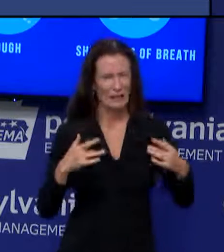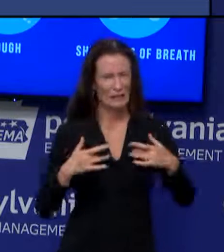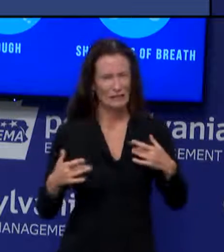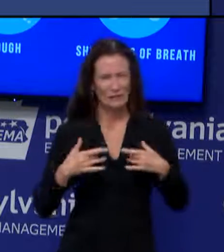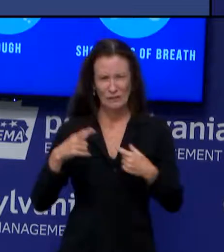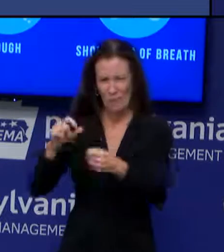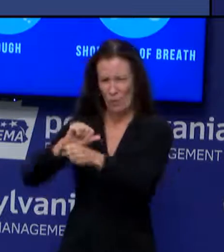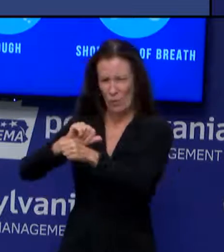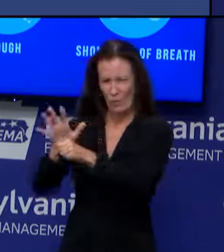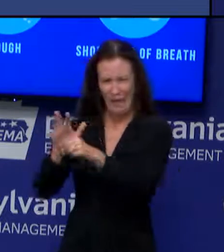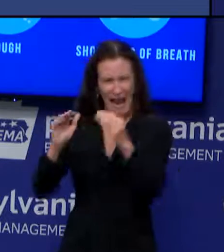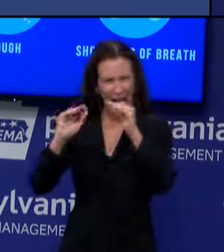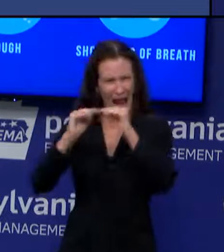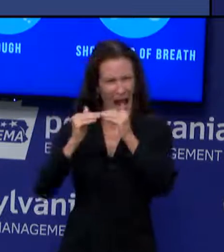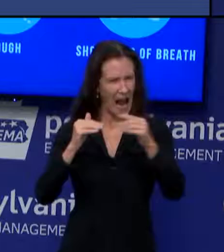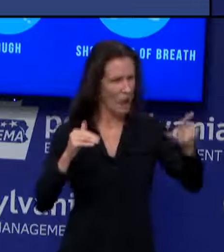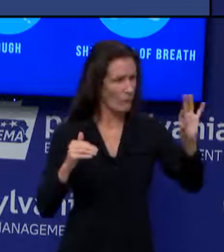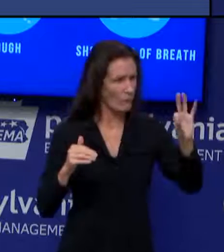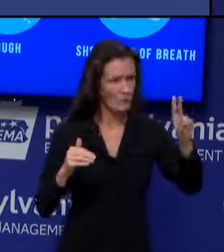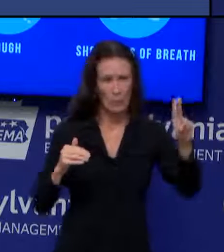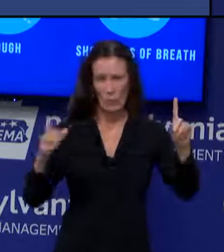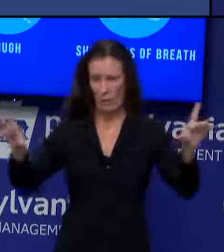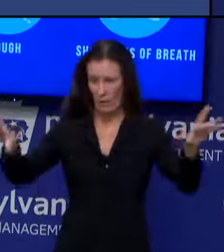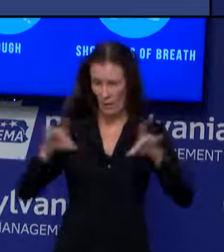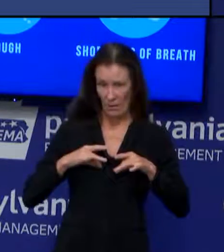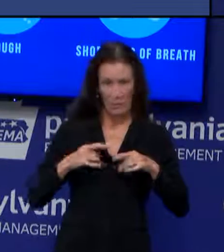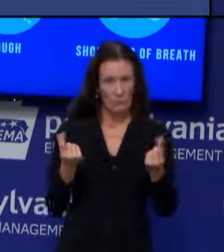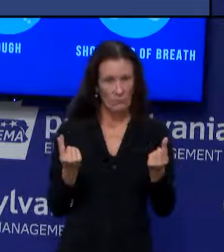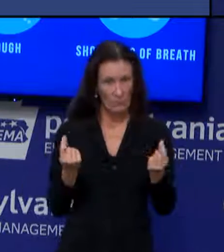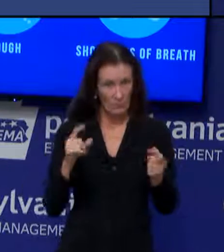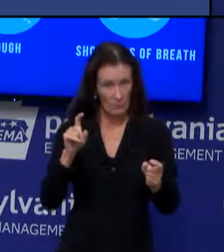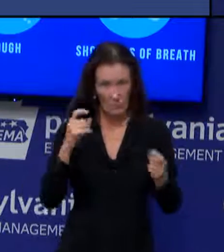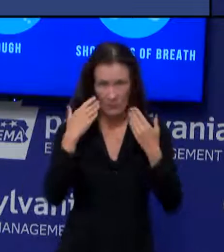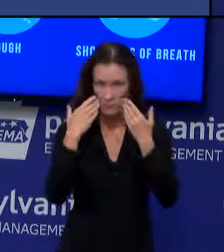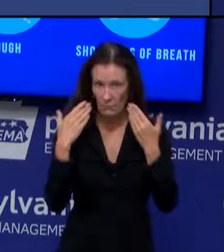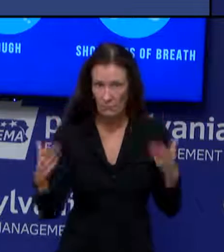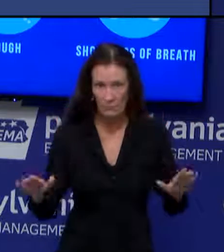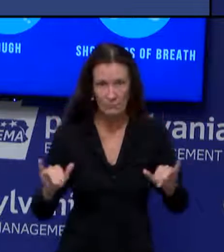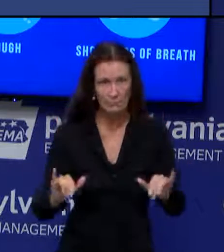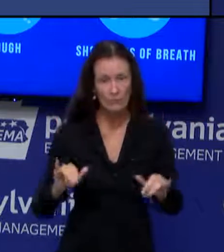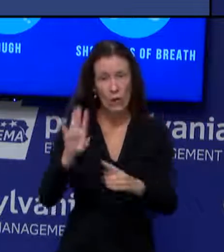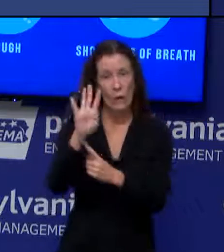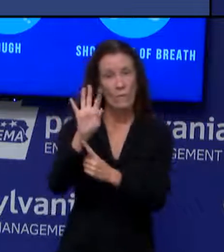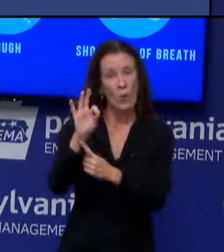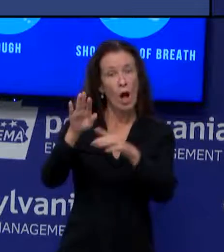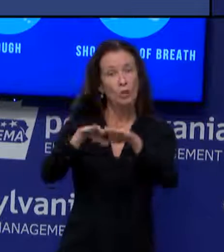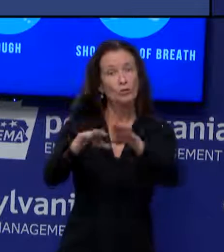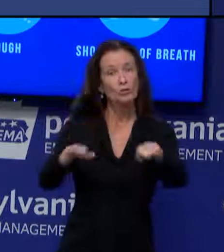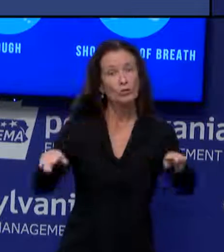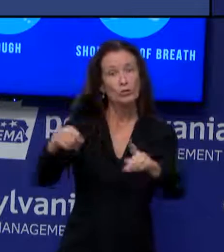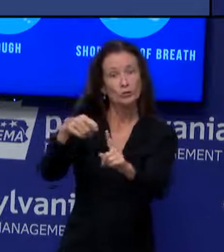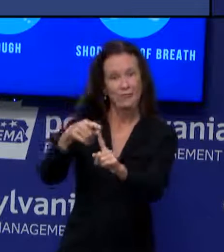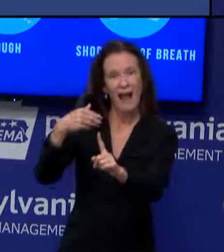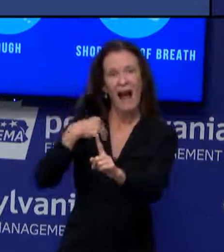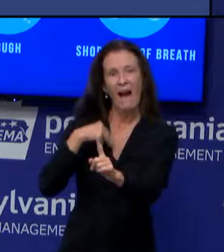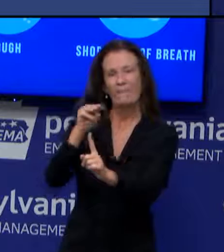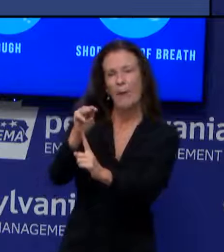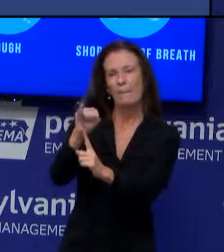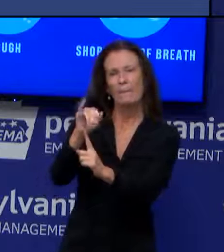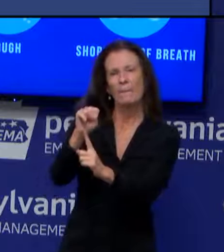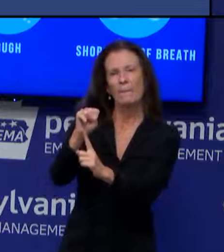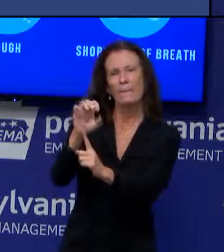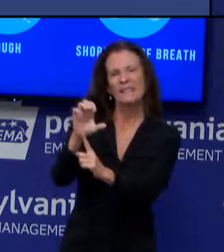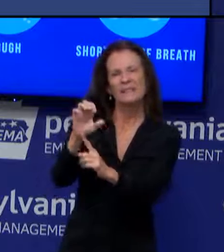as we've been discussing. We have 49 children that have had MIS-C in Pennsylvania, multi-system